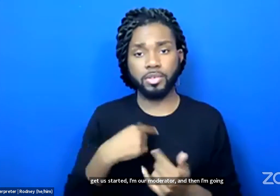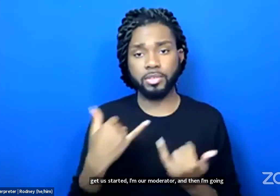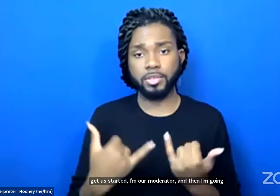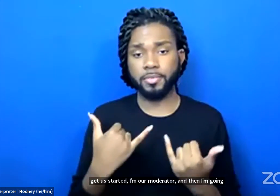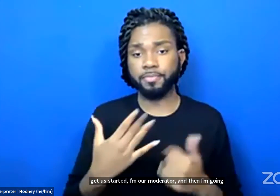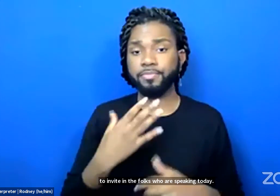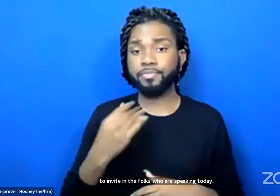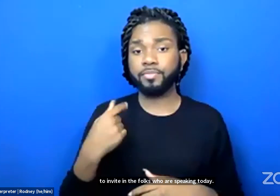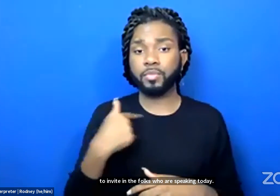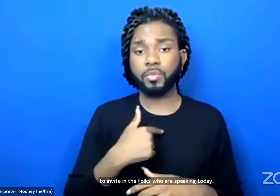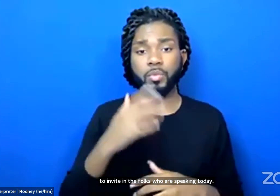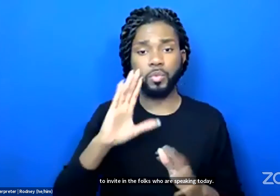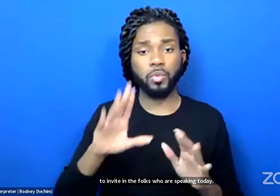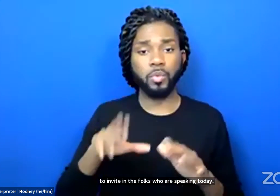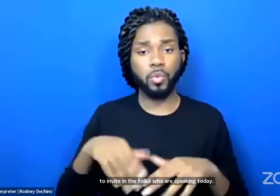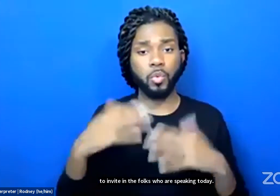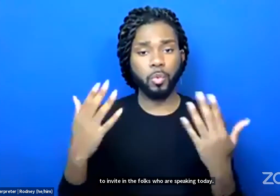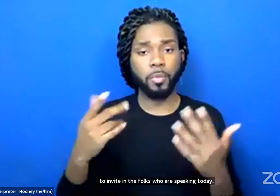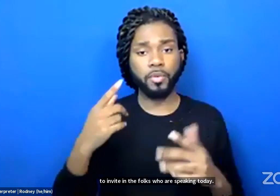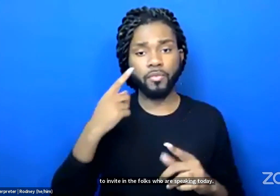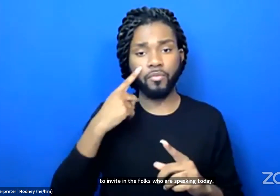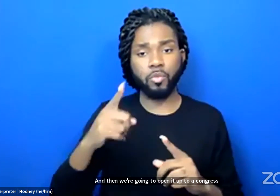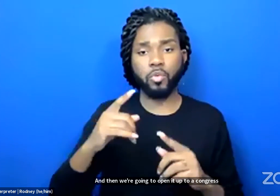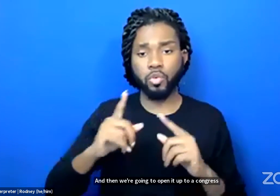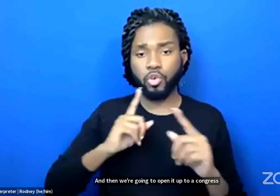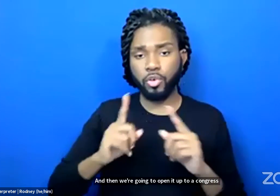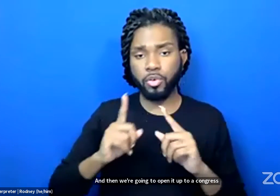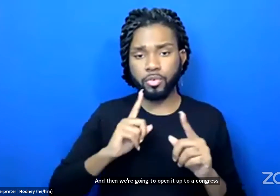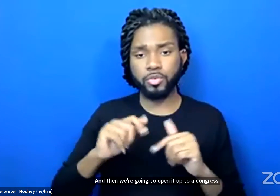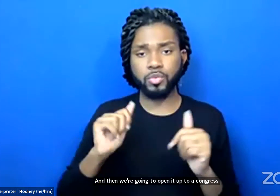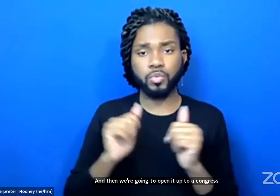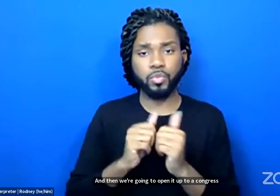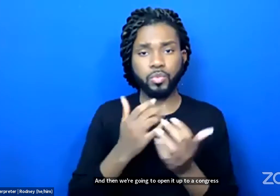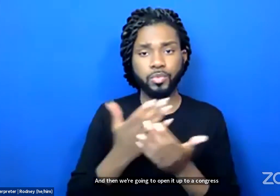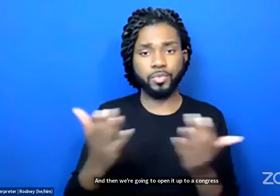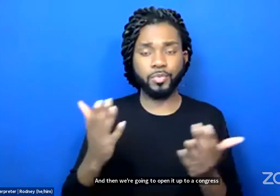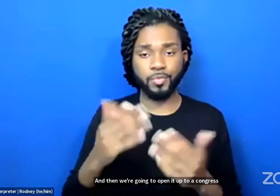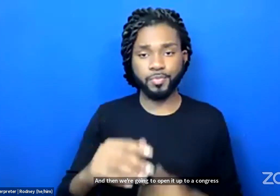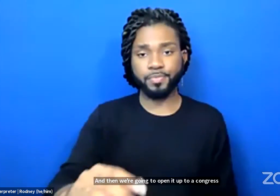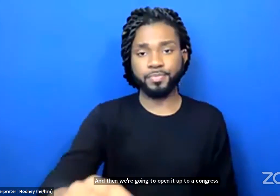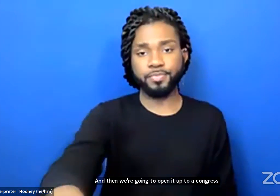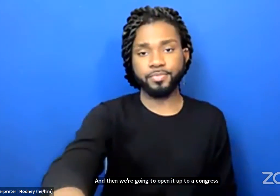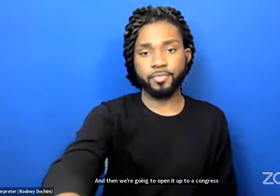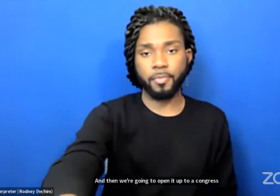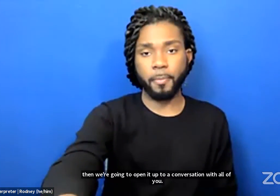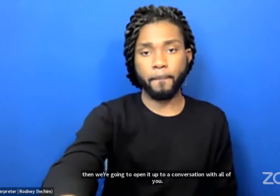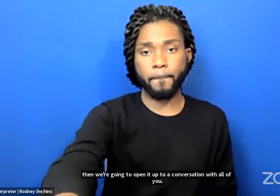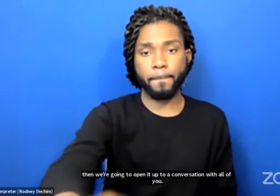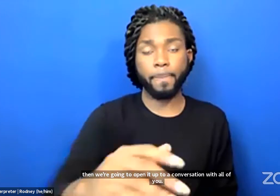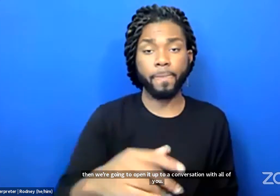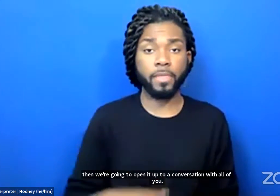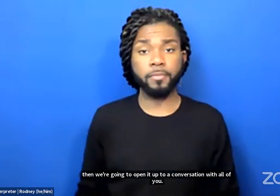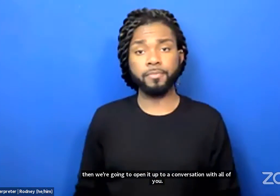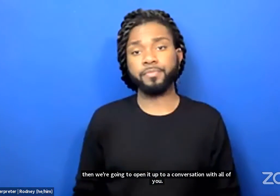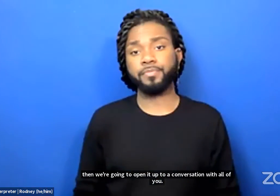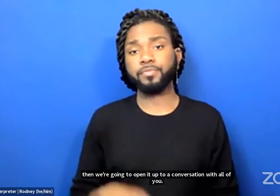And then we are going to open it up to a conversation with all of you. The